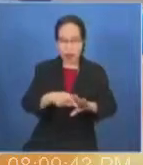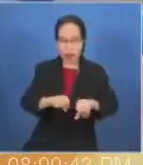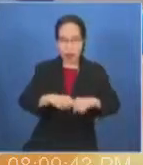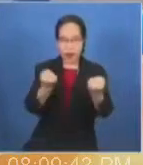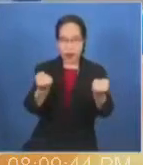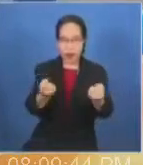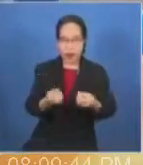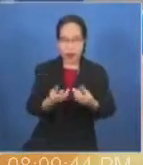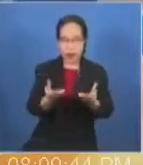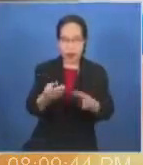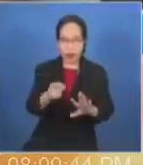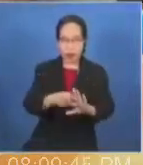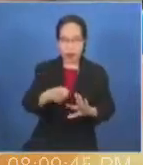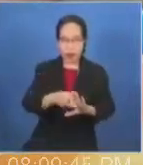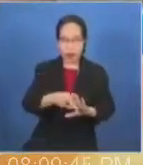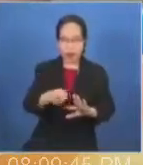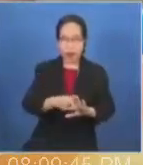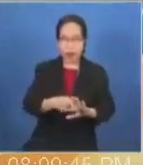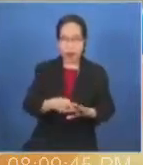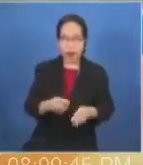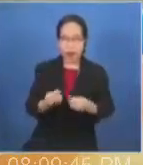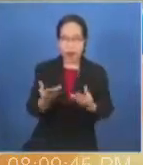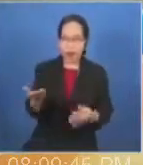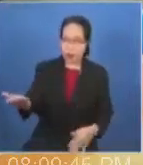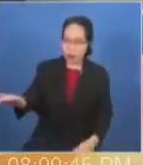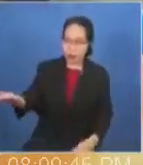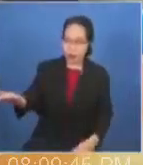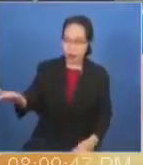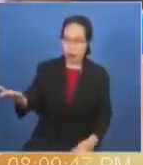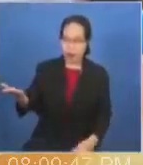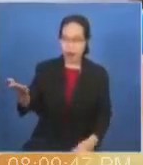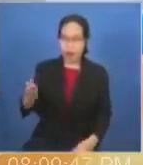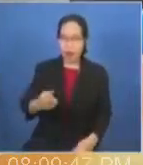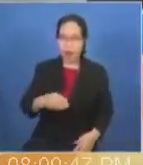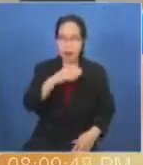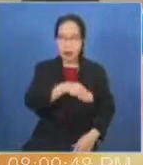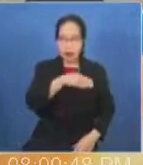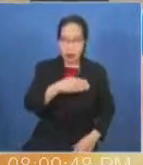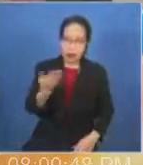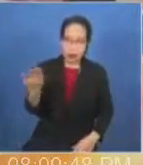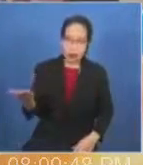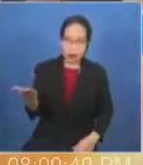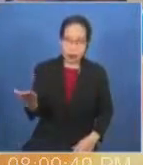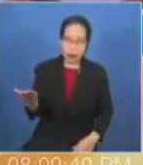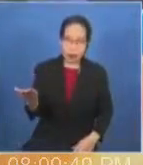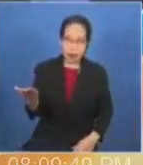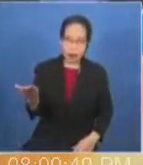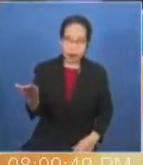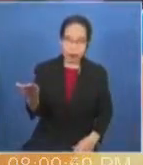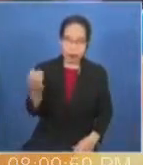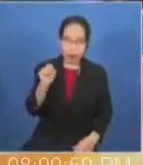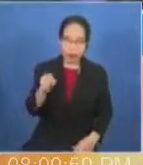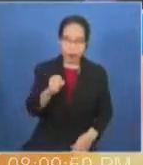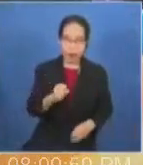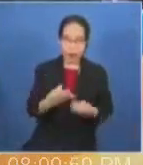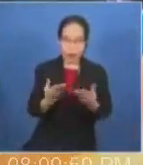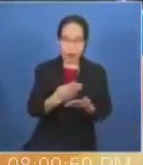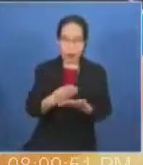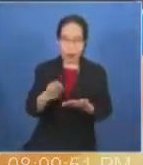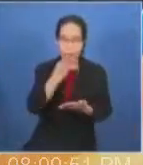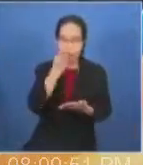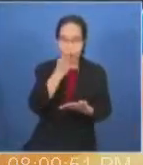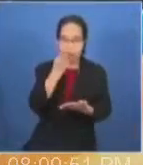in ragged clothing. Give him a shirt or give him slippers. Give him something that will benefit